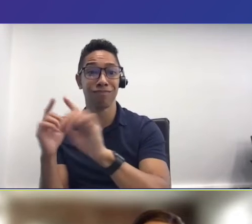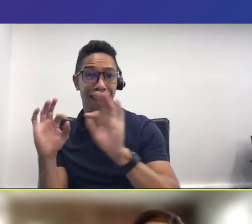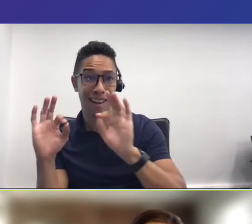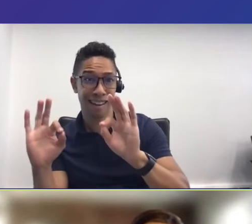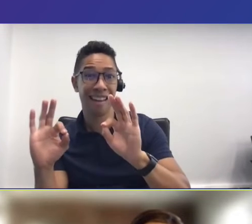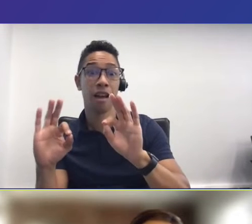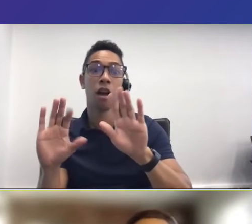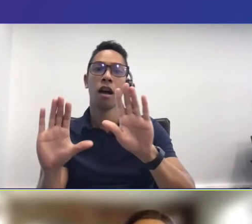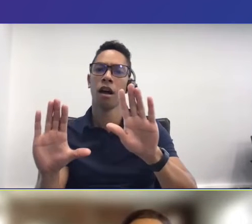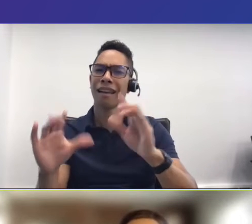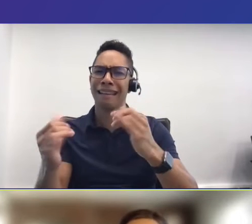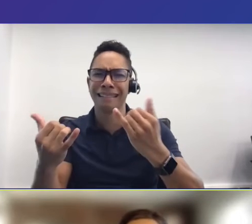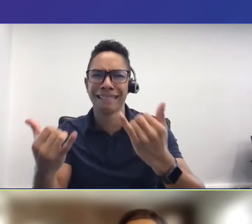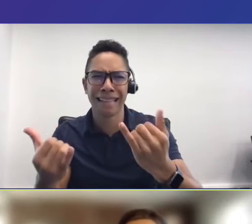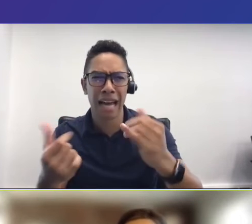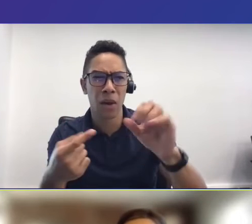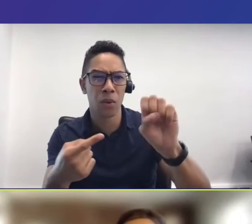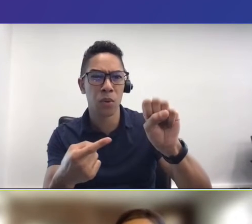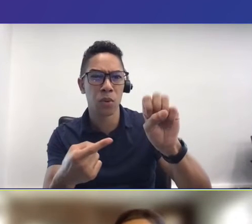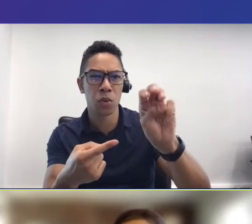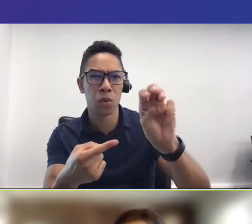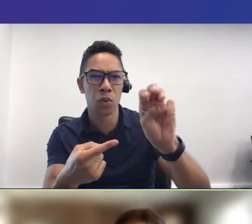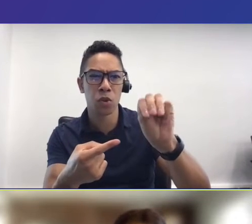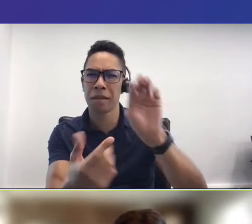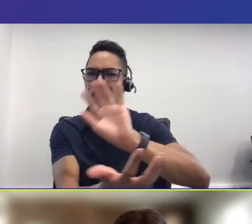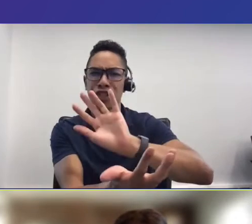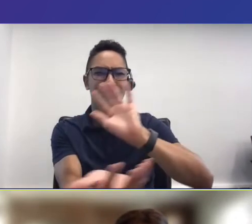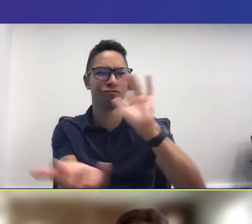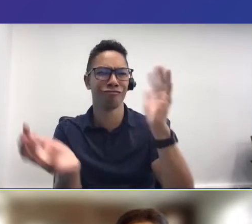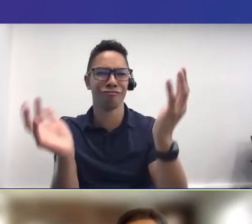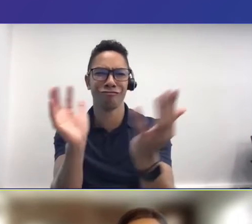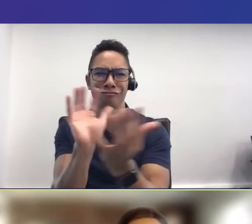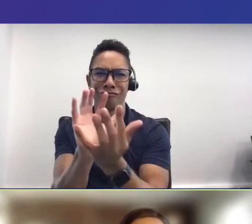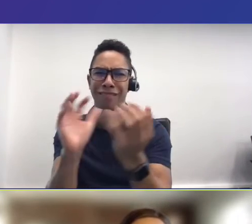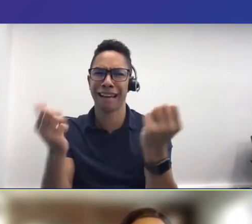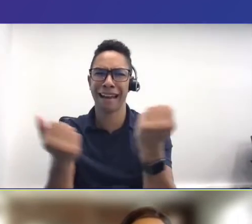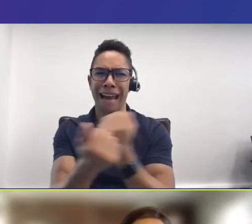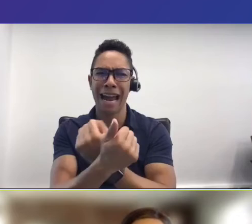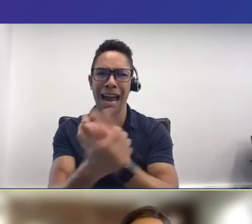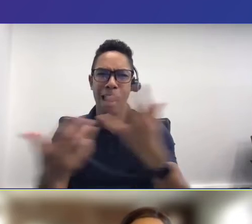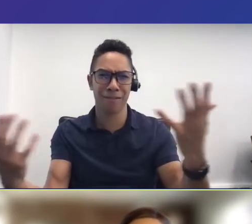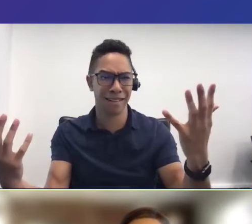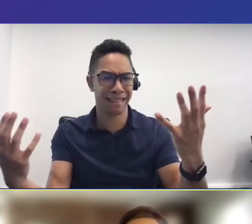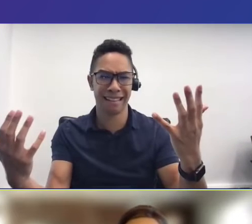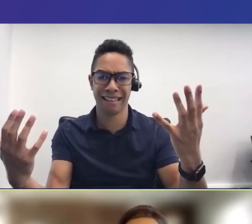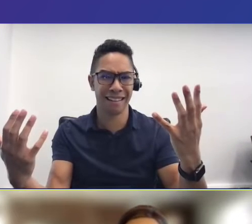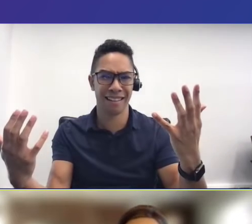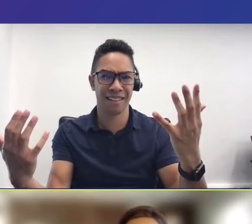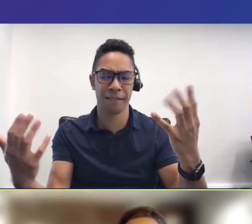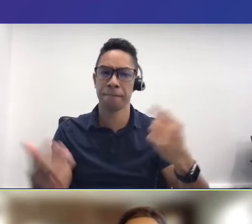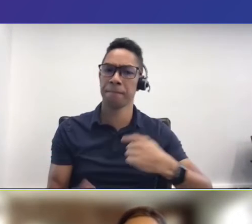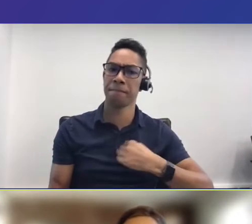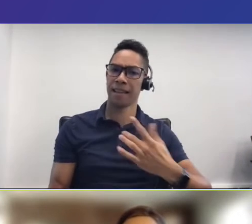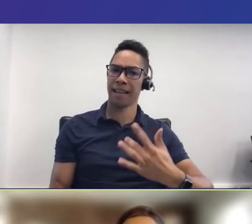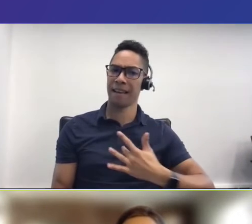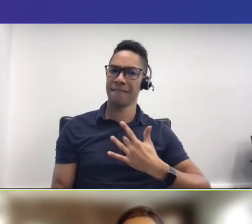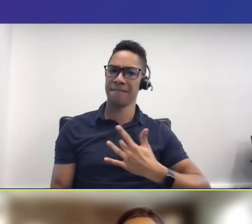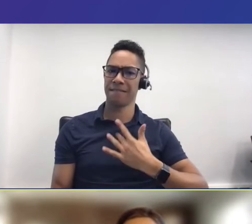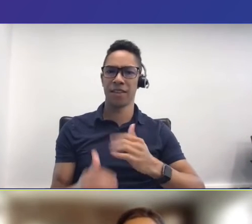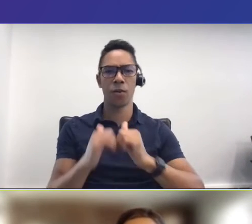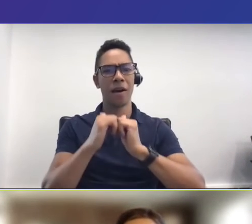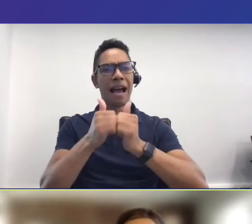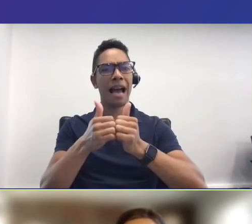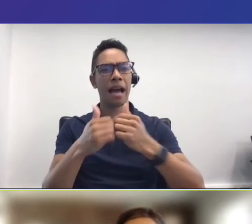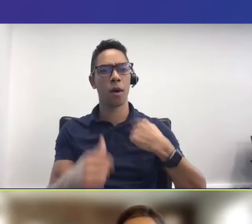media has changed completely, and this is a completely different conversation, but it's changed completely. I feel like the way